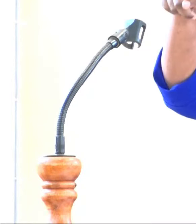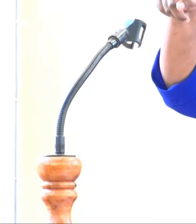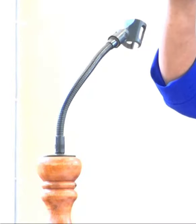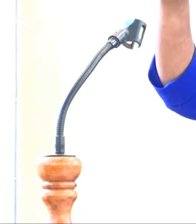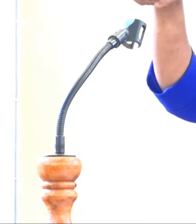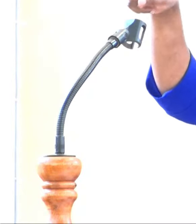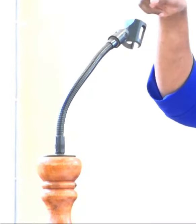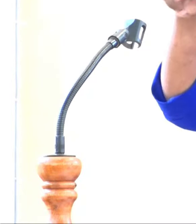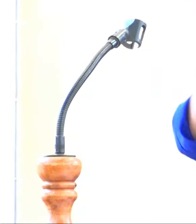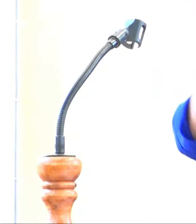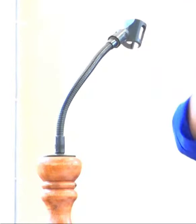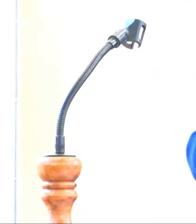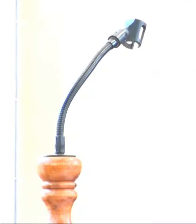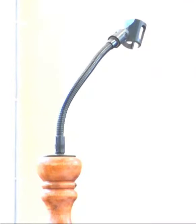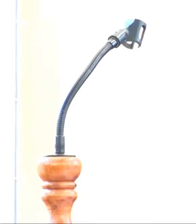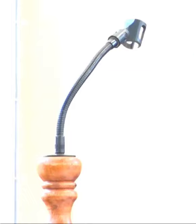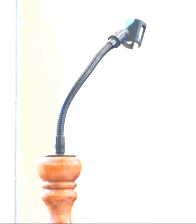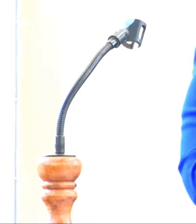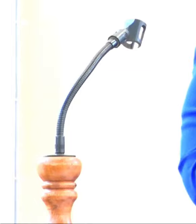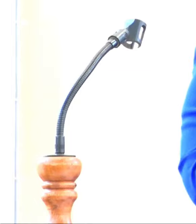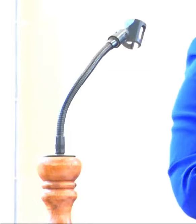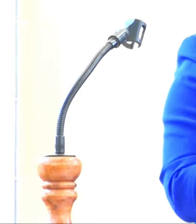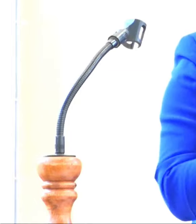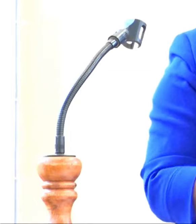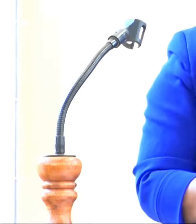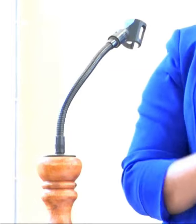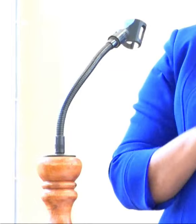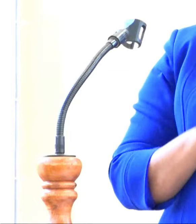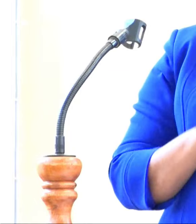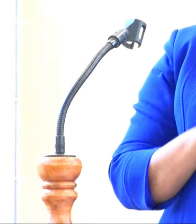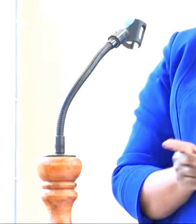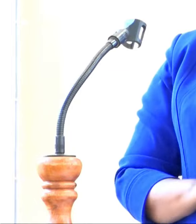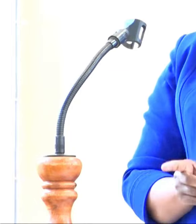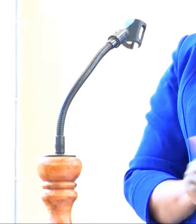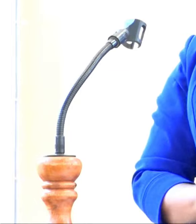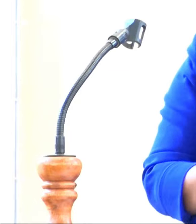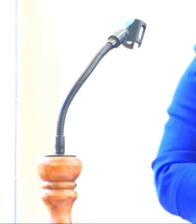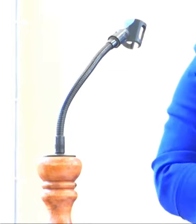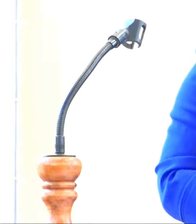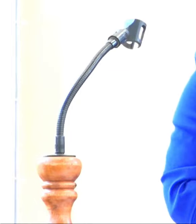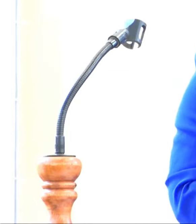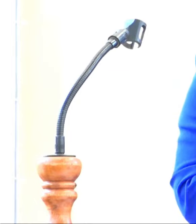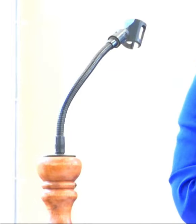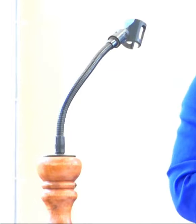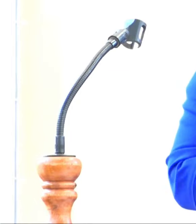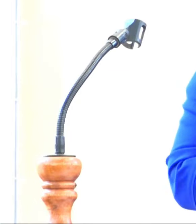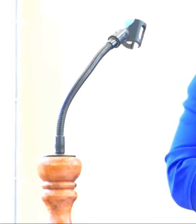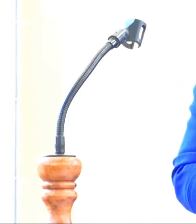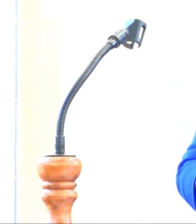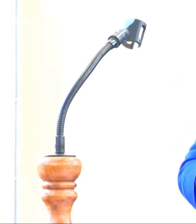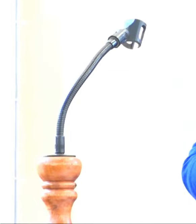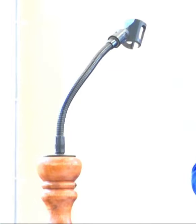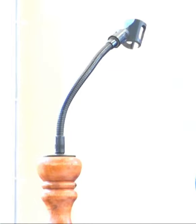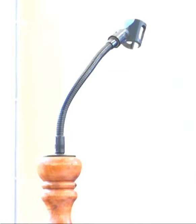tinie doraga, Jeso aredheine wakwa,